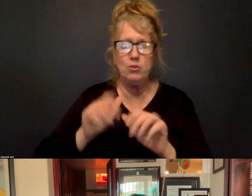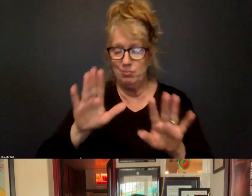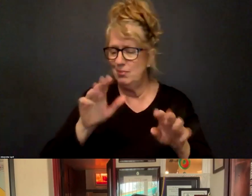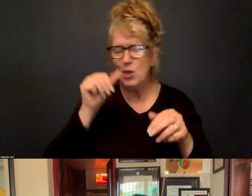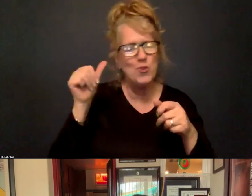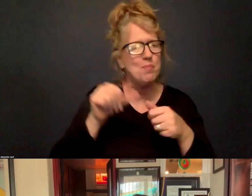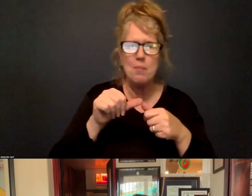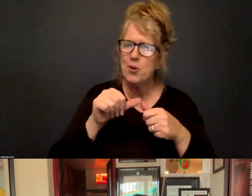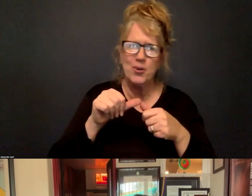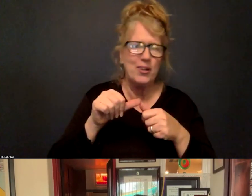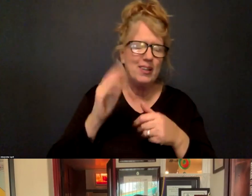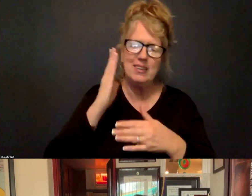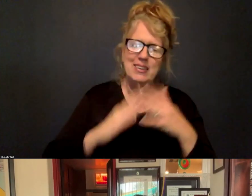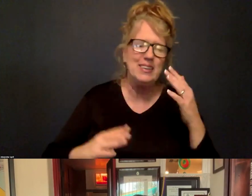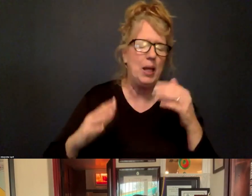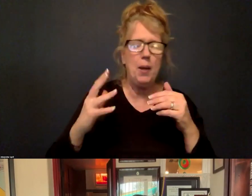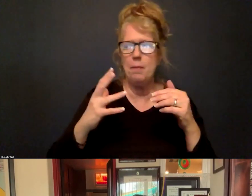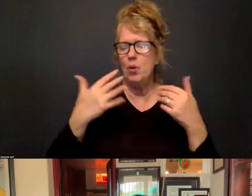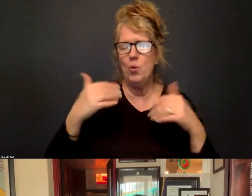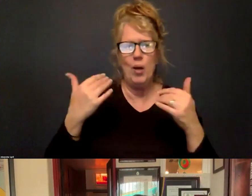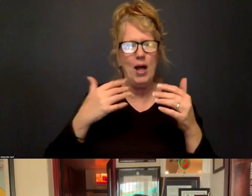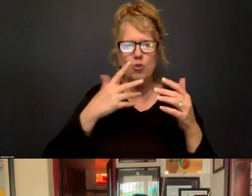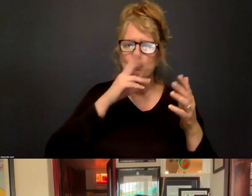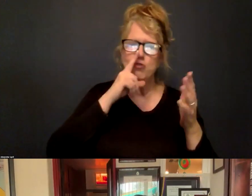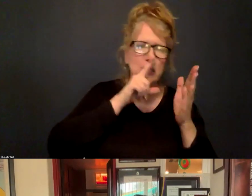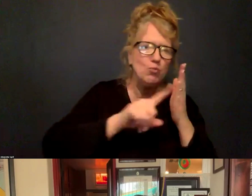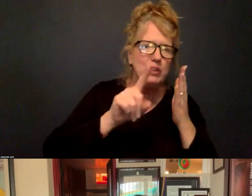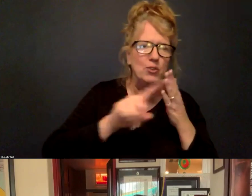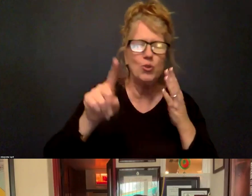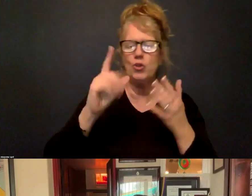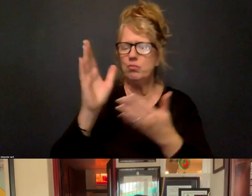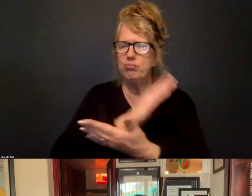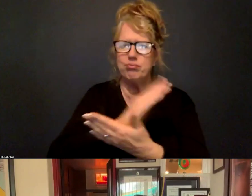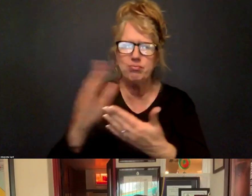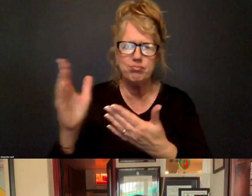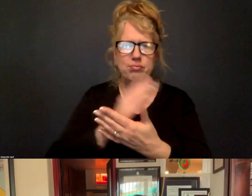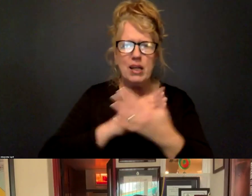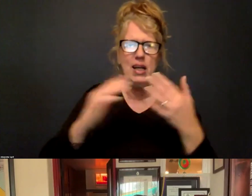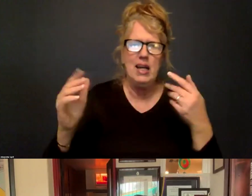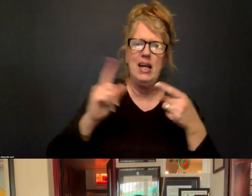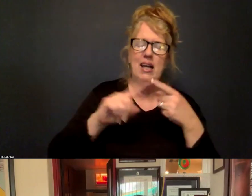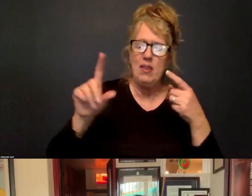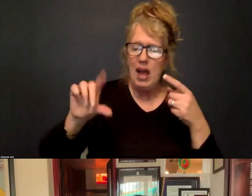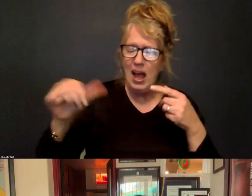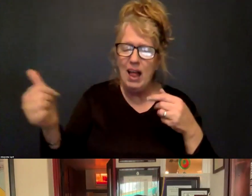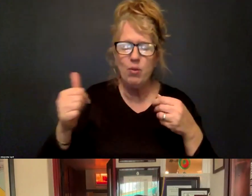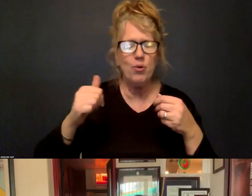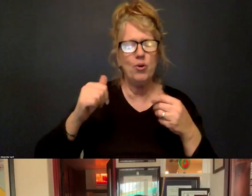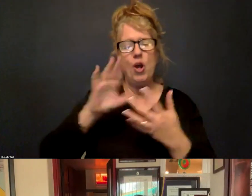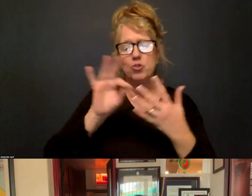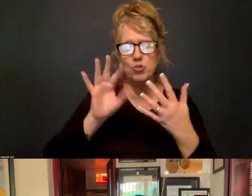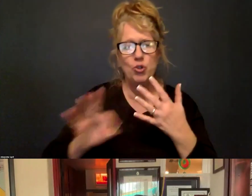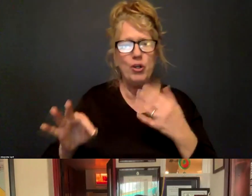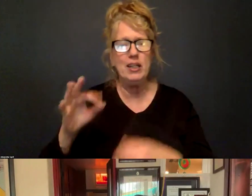remember that some of the most well-researched services in the crisis continuum are home-like, unlocked alternatives to psychiatric